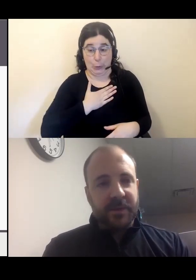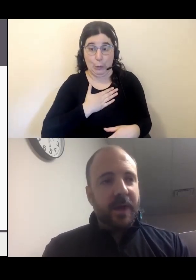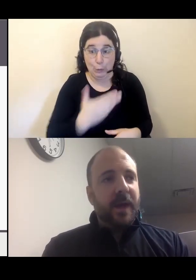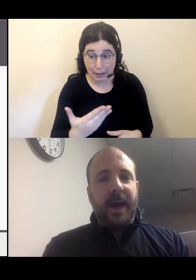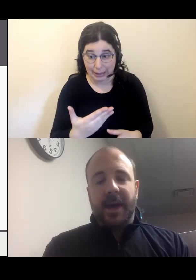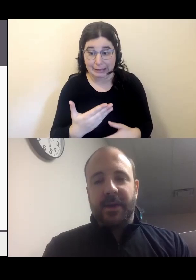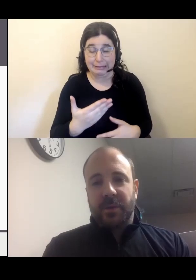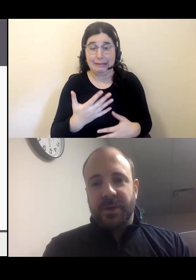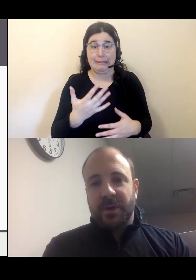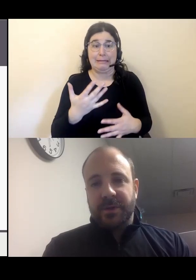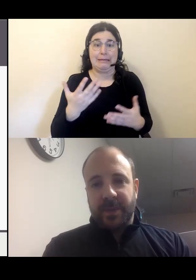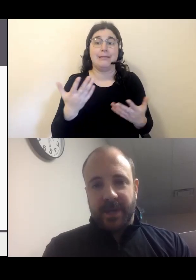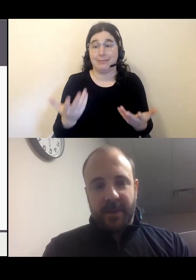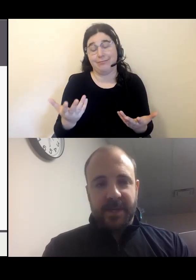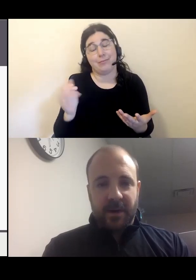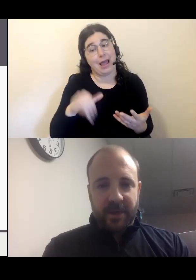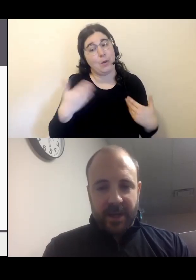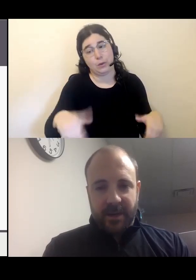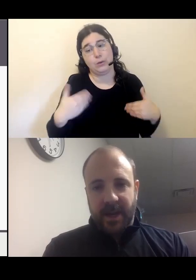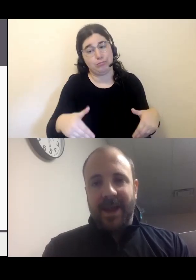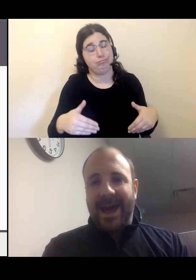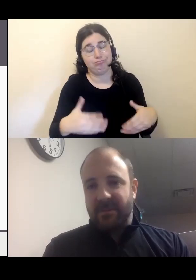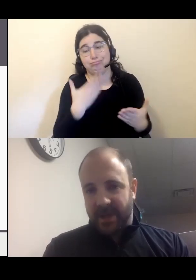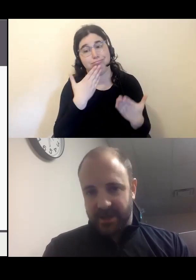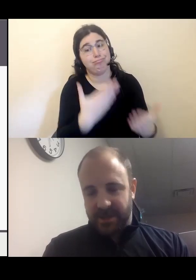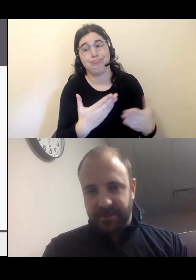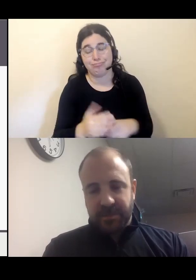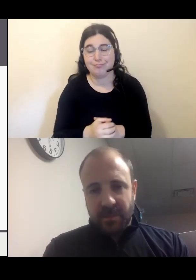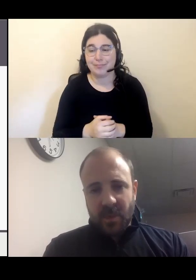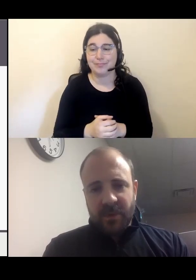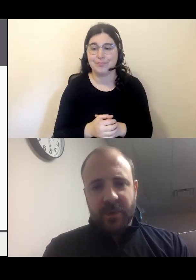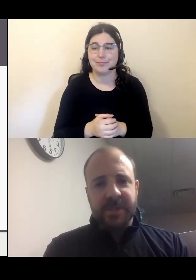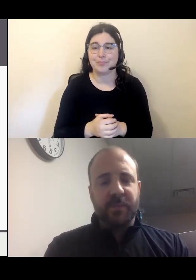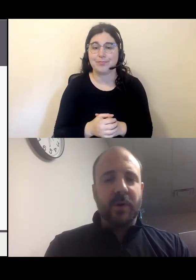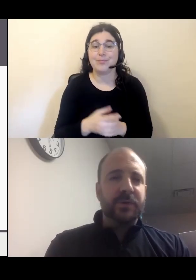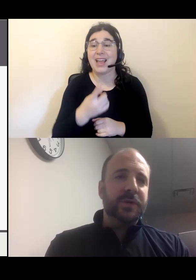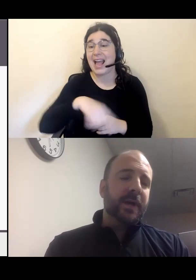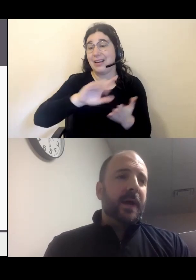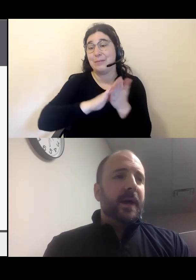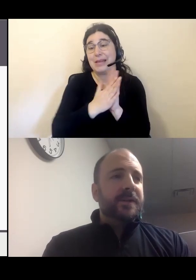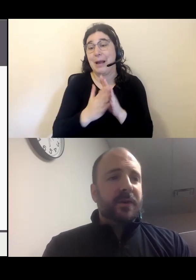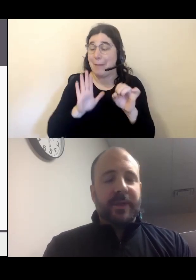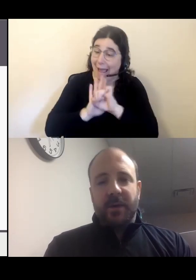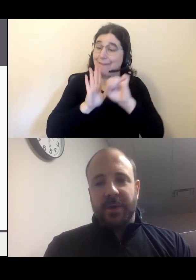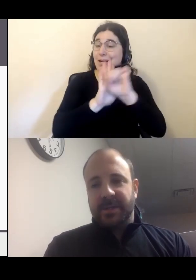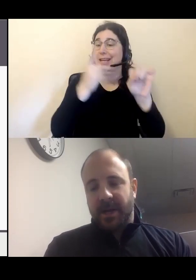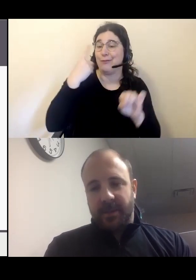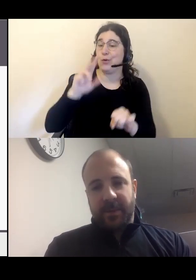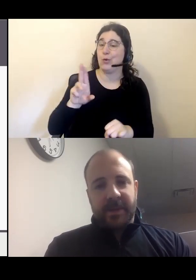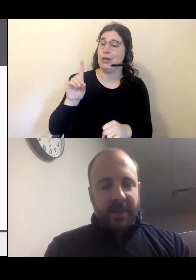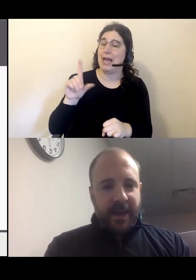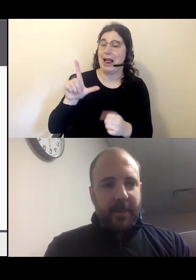embrace this. And as a result, to become, as Carolina indicated, advocates for this approach. So that really